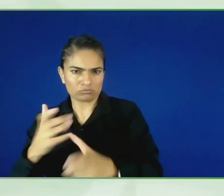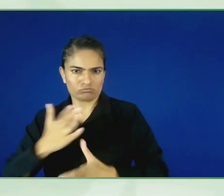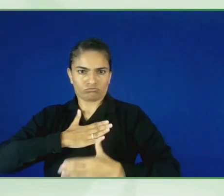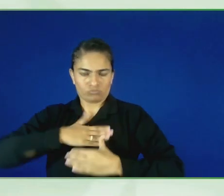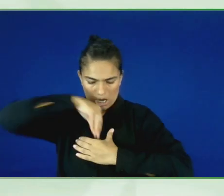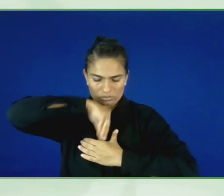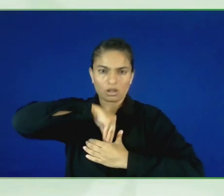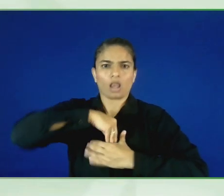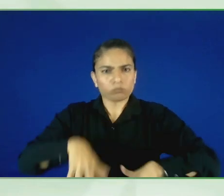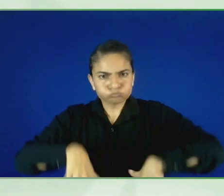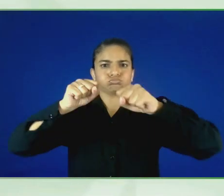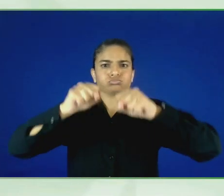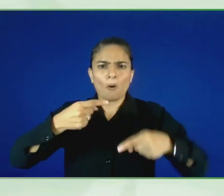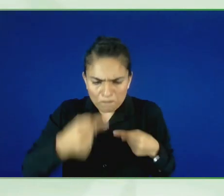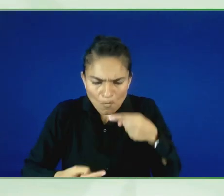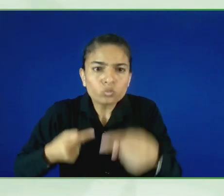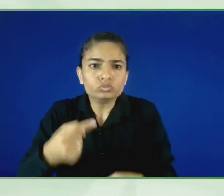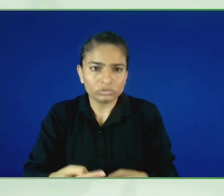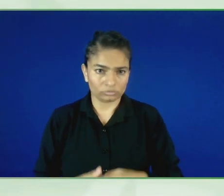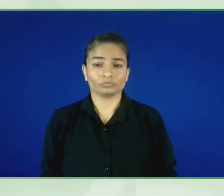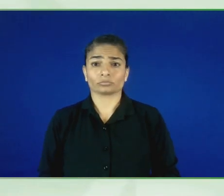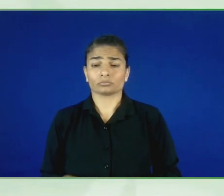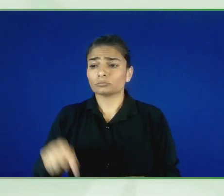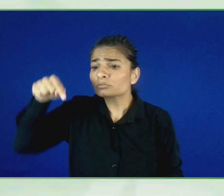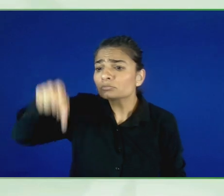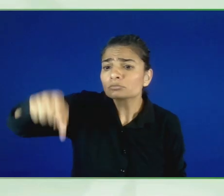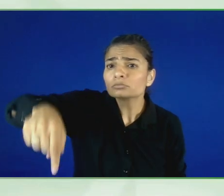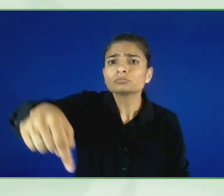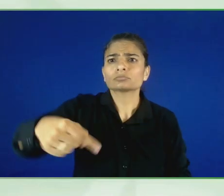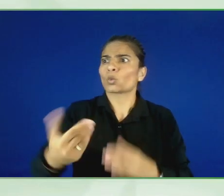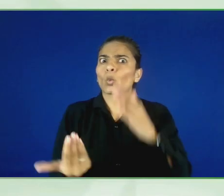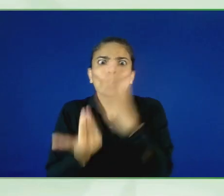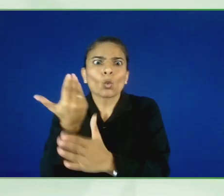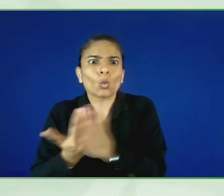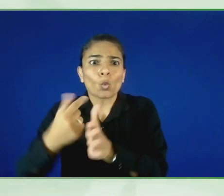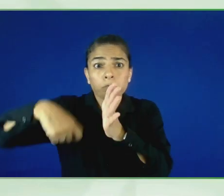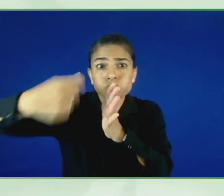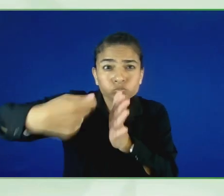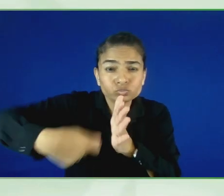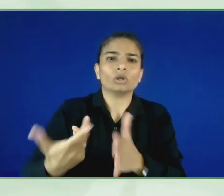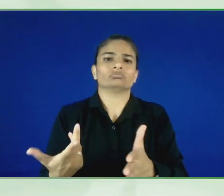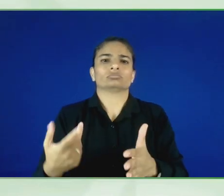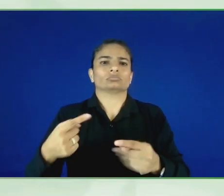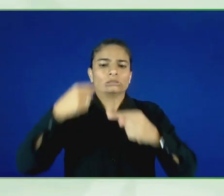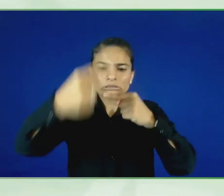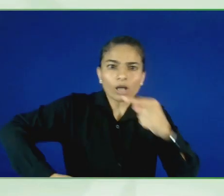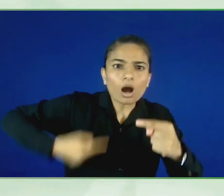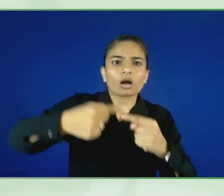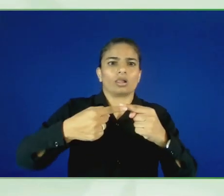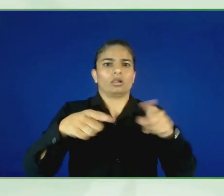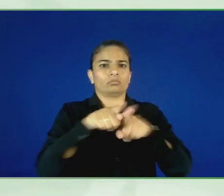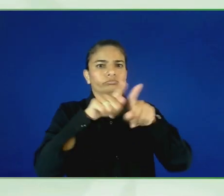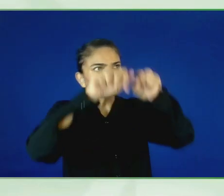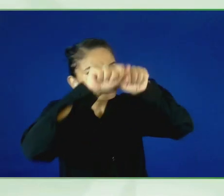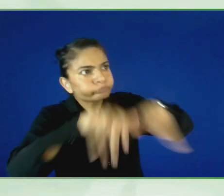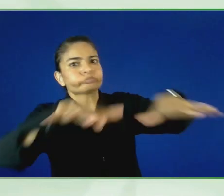release cycles for those kind of things. So it has to be appropriate by each area of the business. So